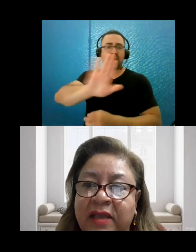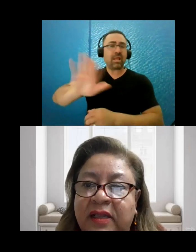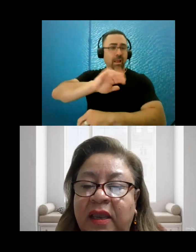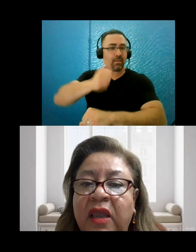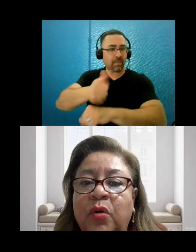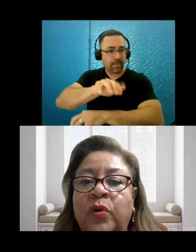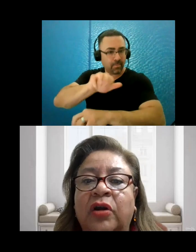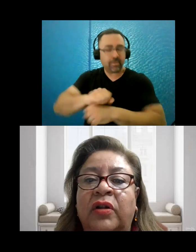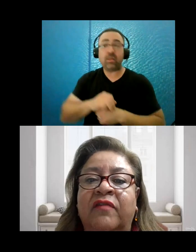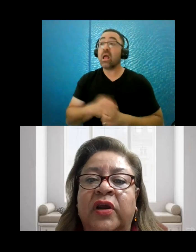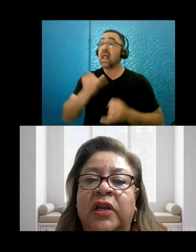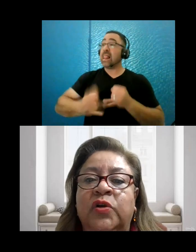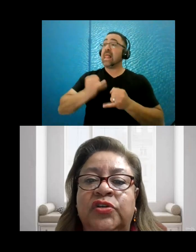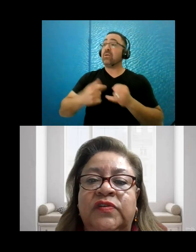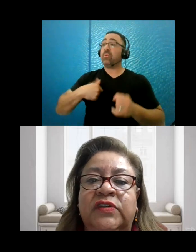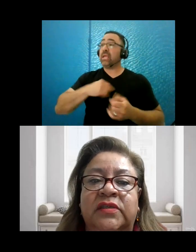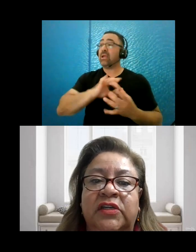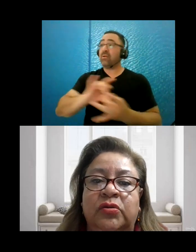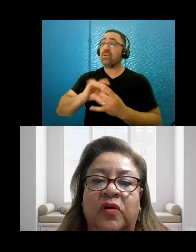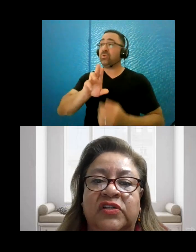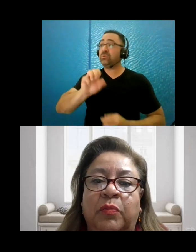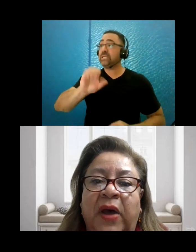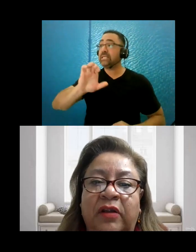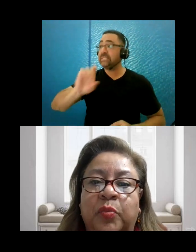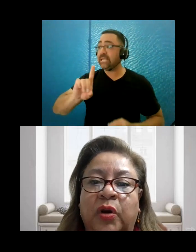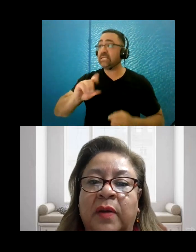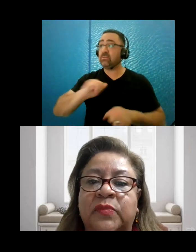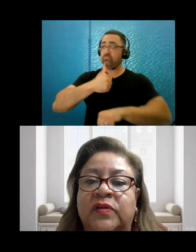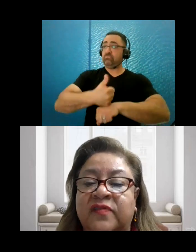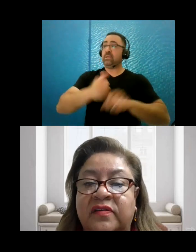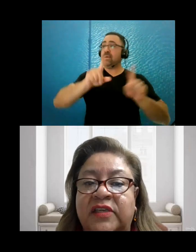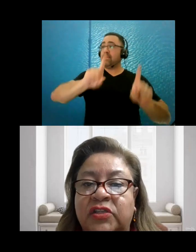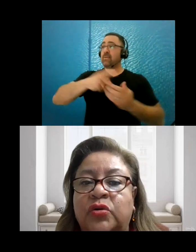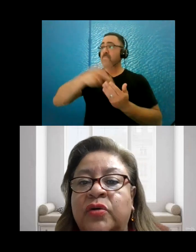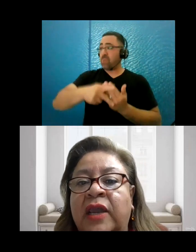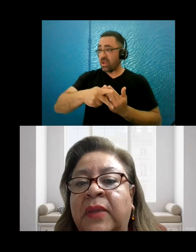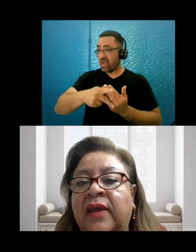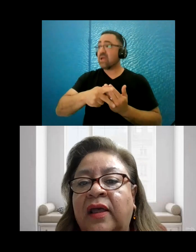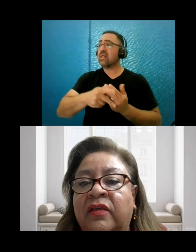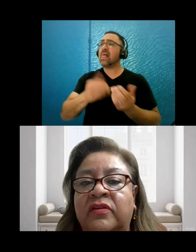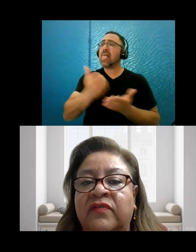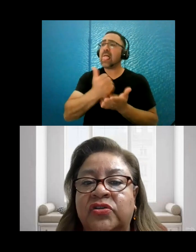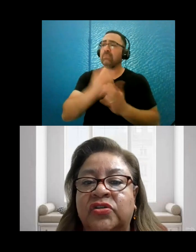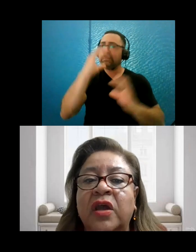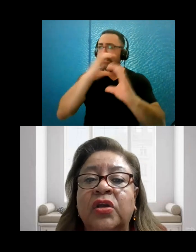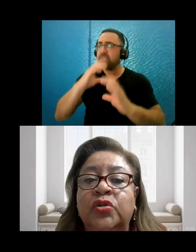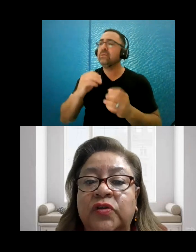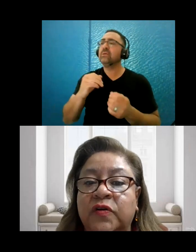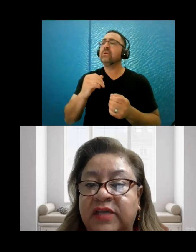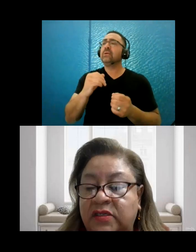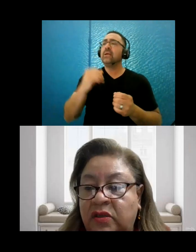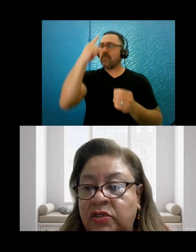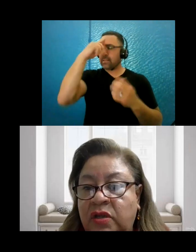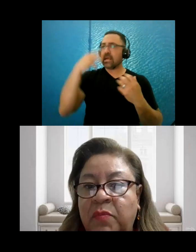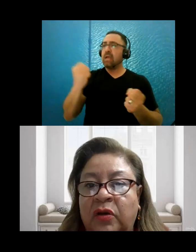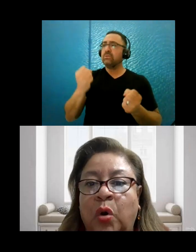And lastly, we are collaborating with UCSD to launch a pilot program that seeks to create mental health interventions to